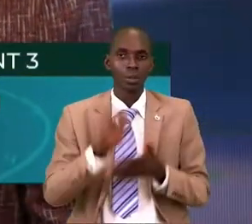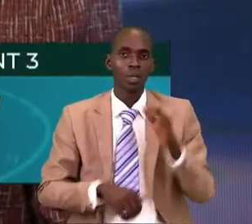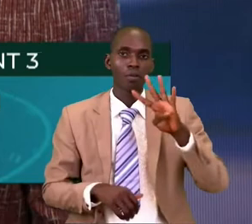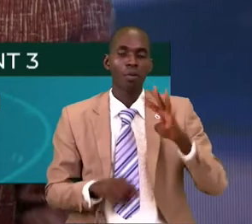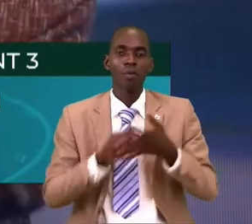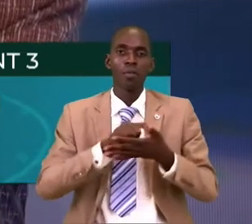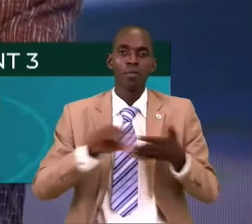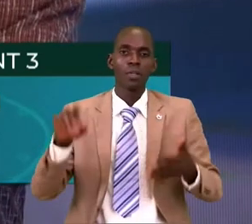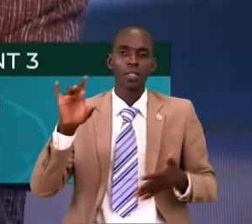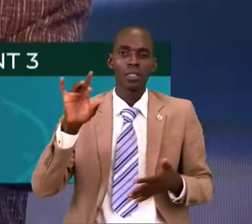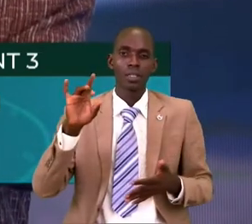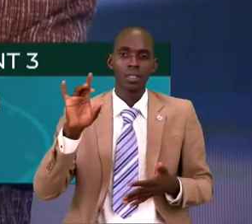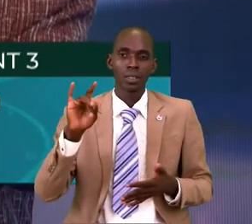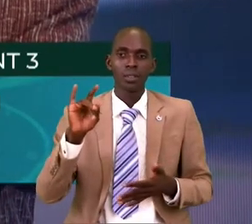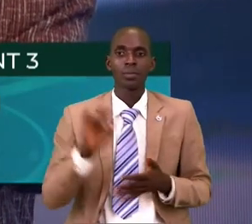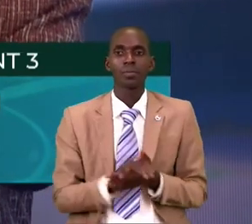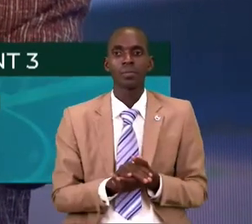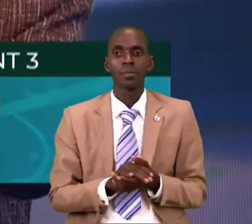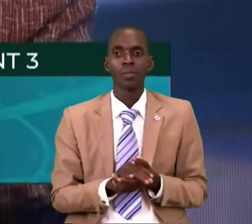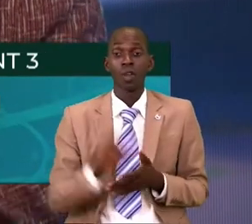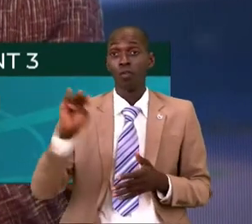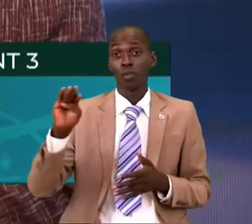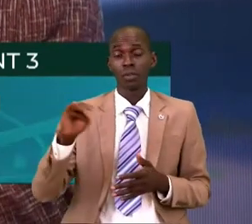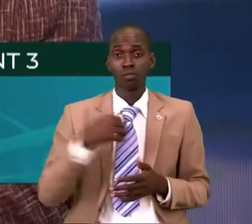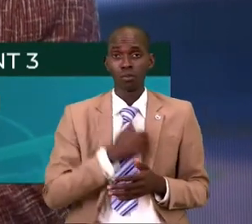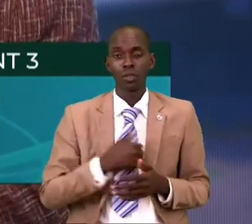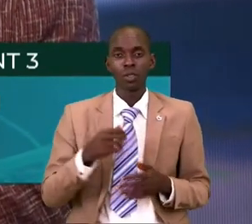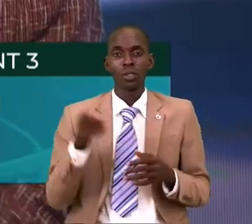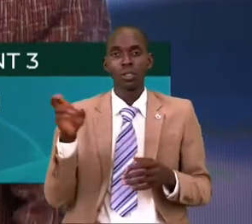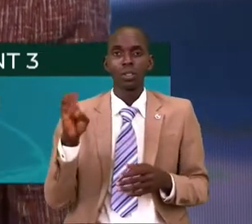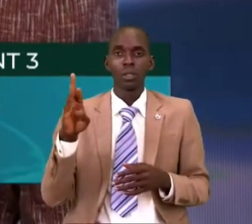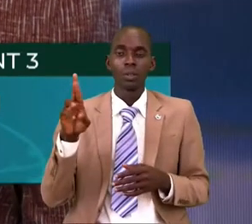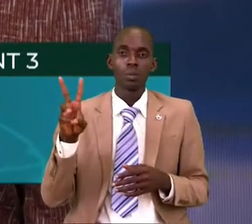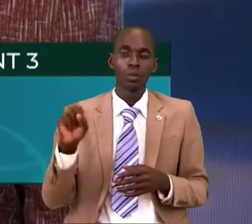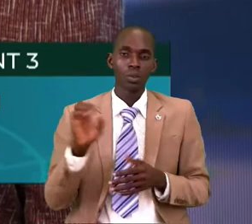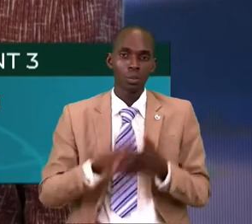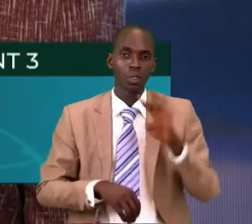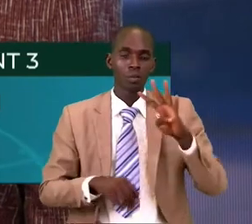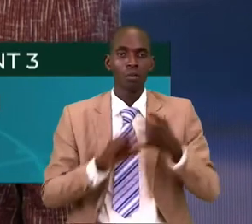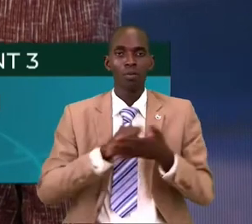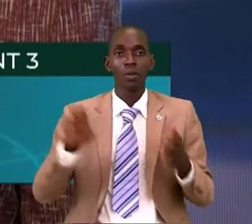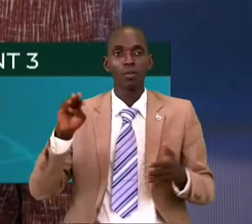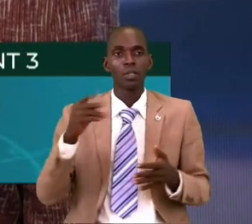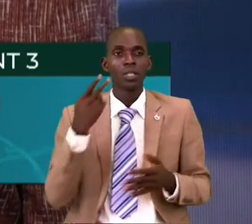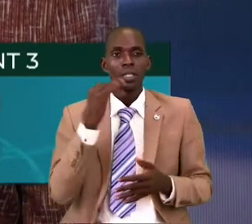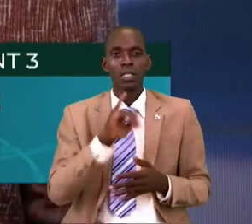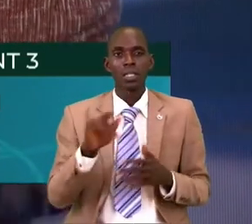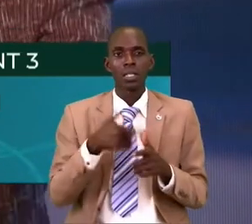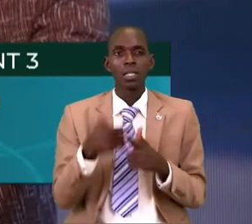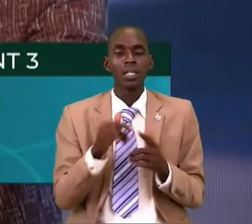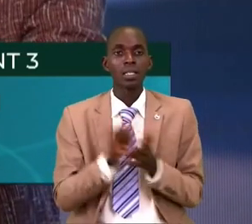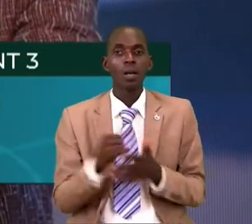then that we have a great high priest that is passed into the